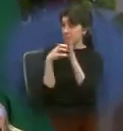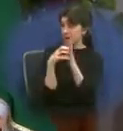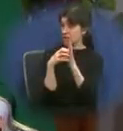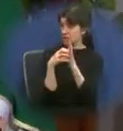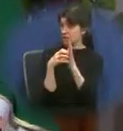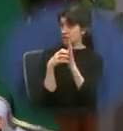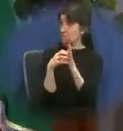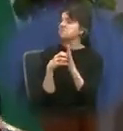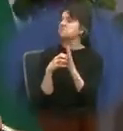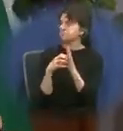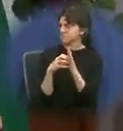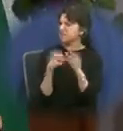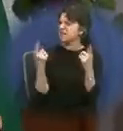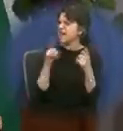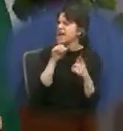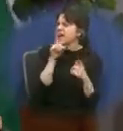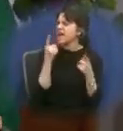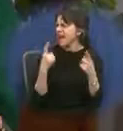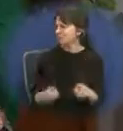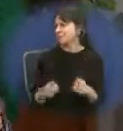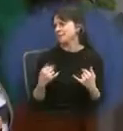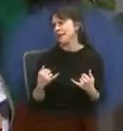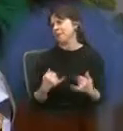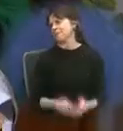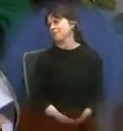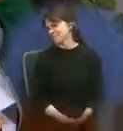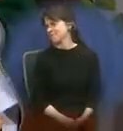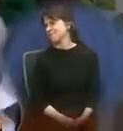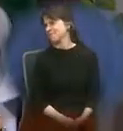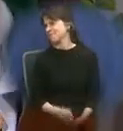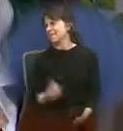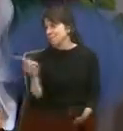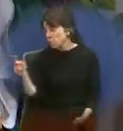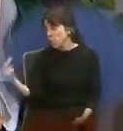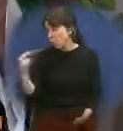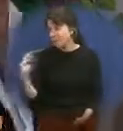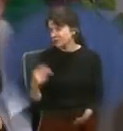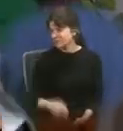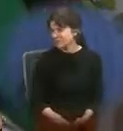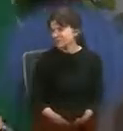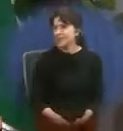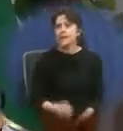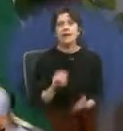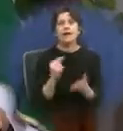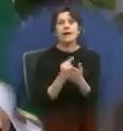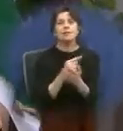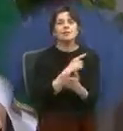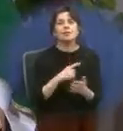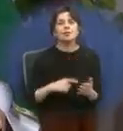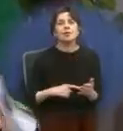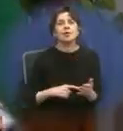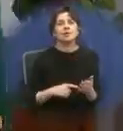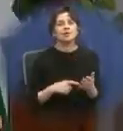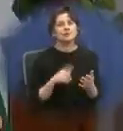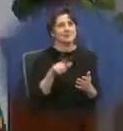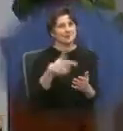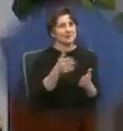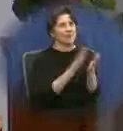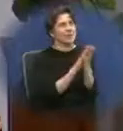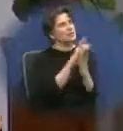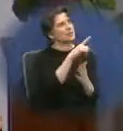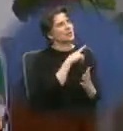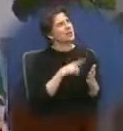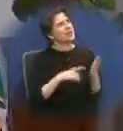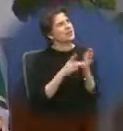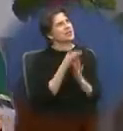fulfilled in your hearing." The Gospel of the Lord. Praise to you, Lord Jesus Christ.